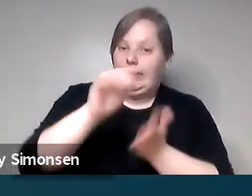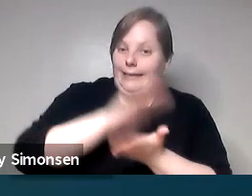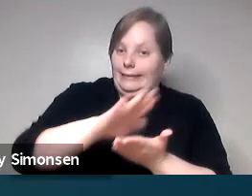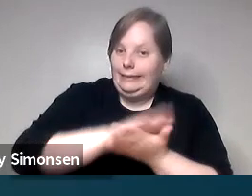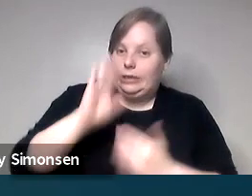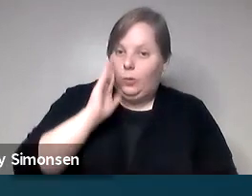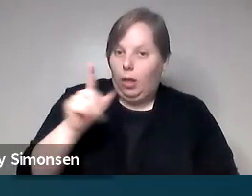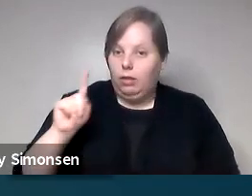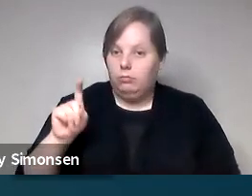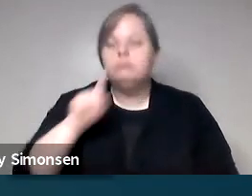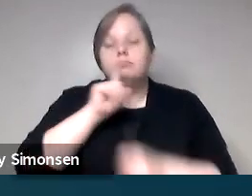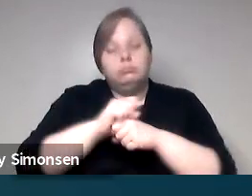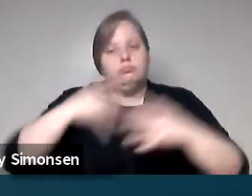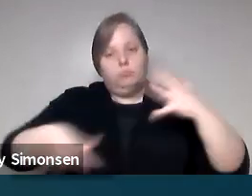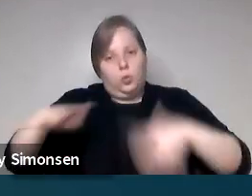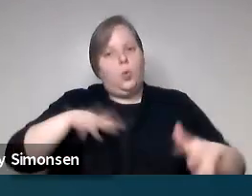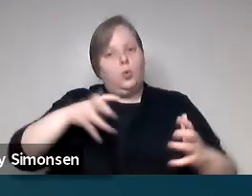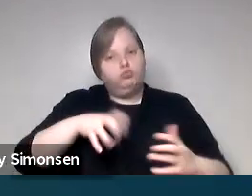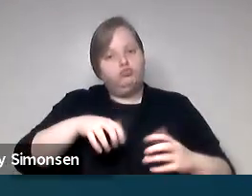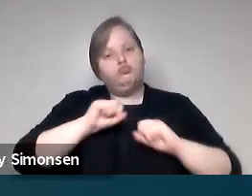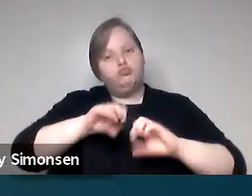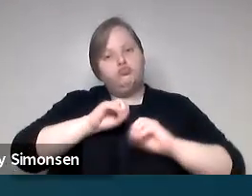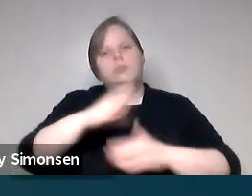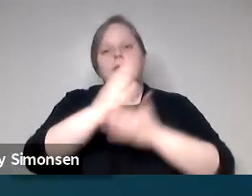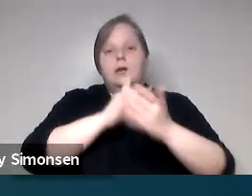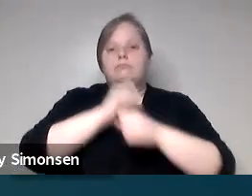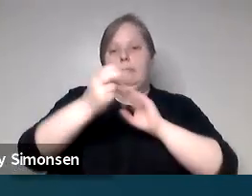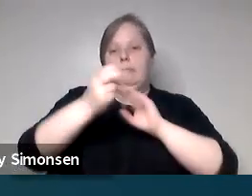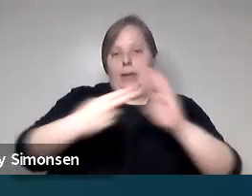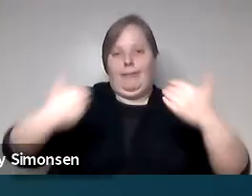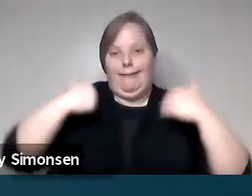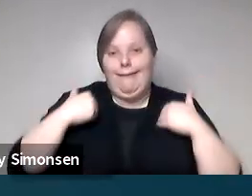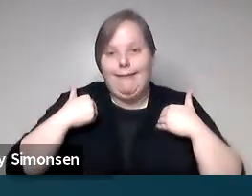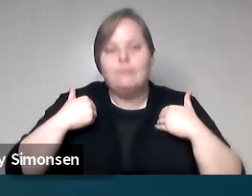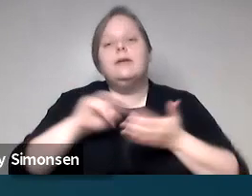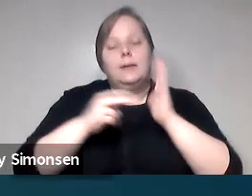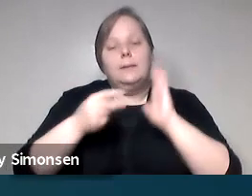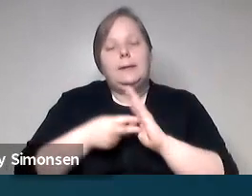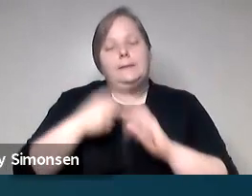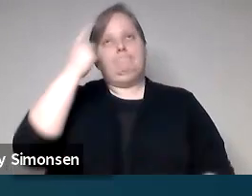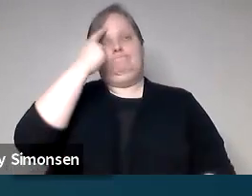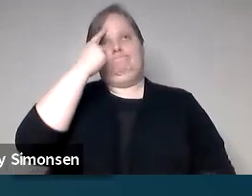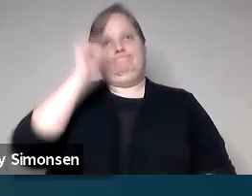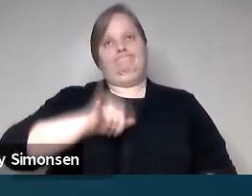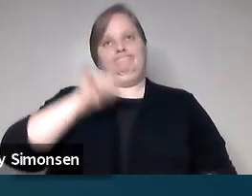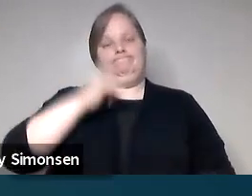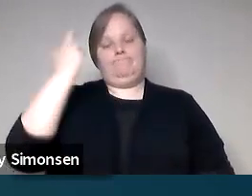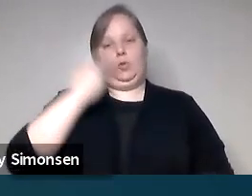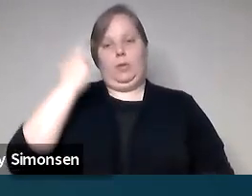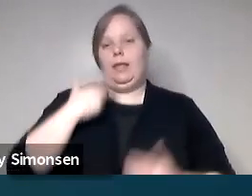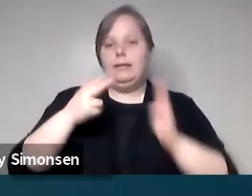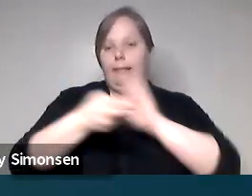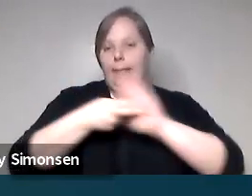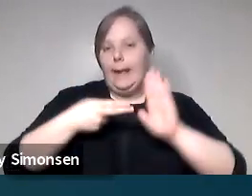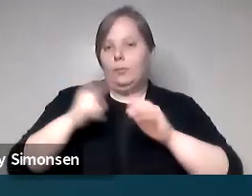do wash our clothes, and some of them do need to be labeled. So we do need to give consideration to what type of labels we're going